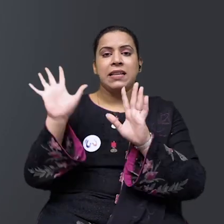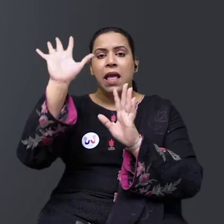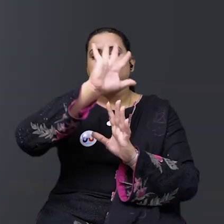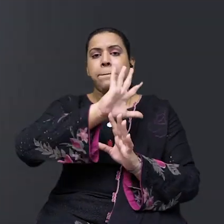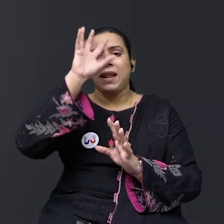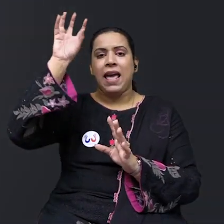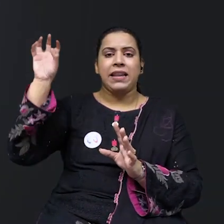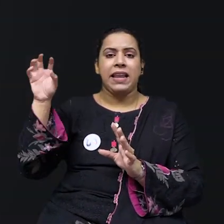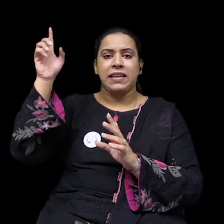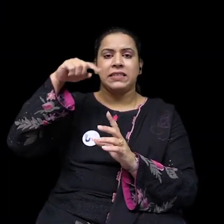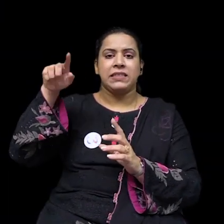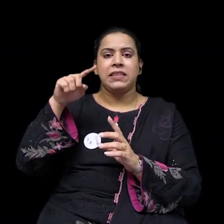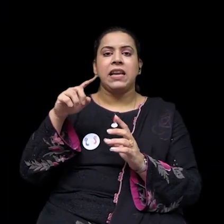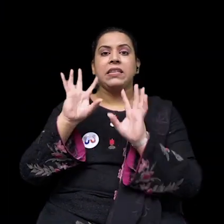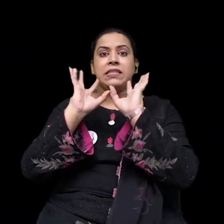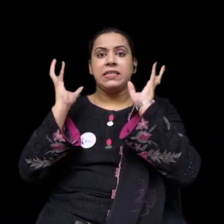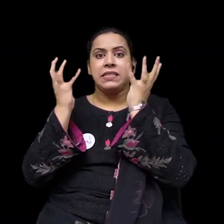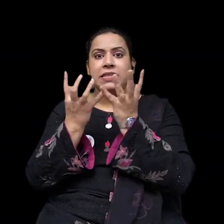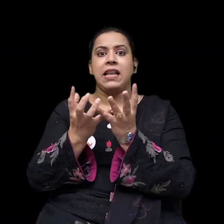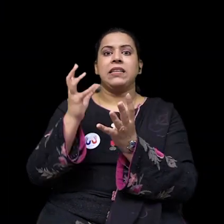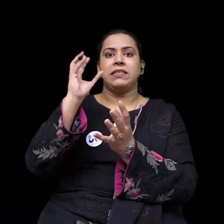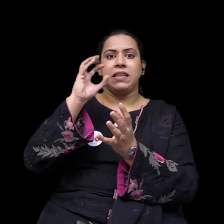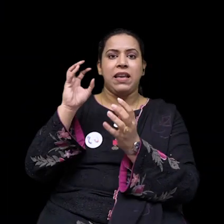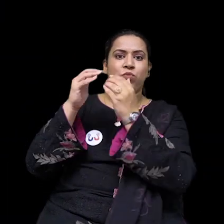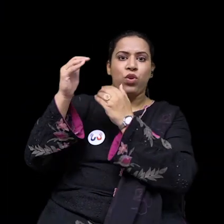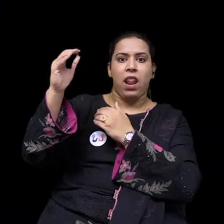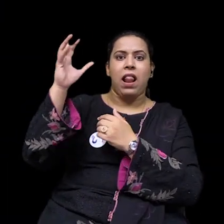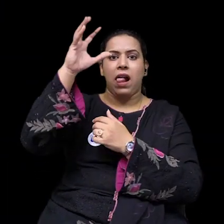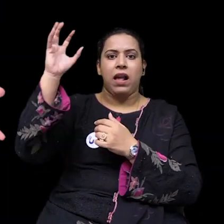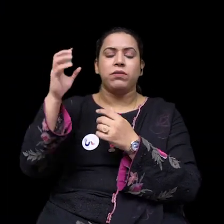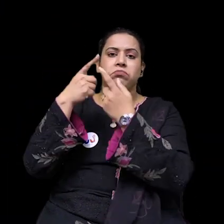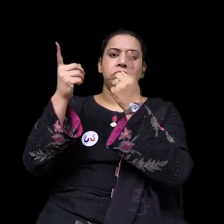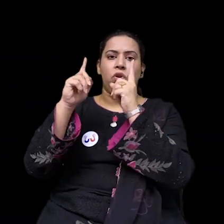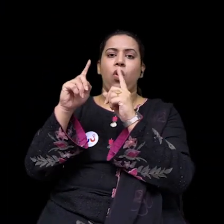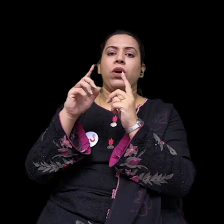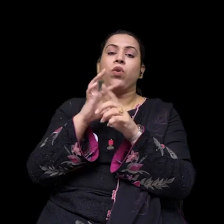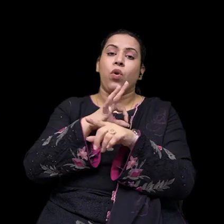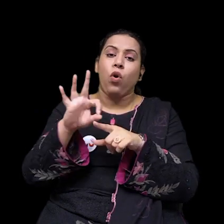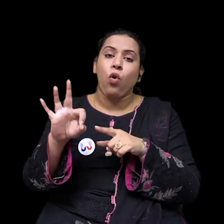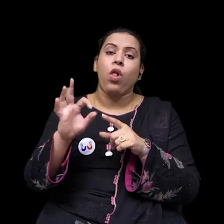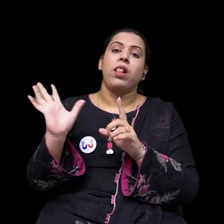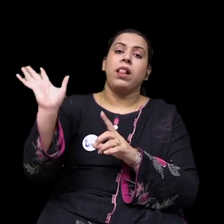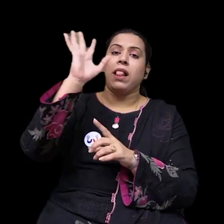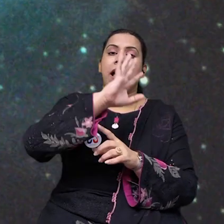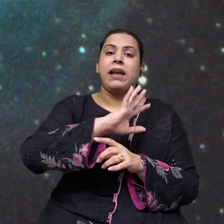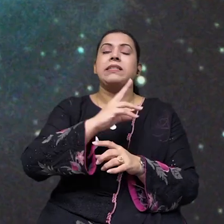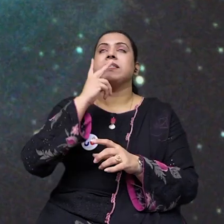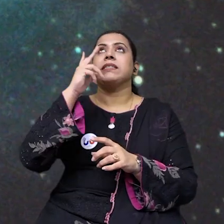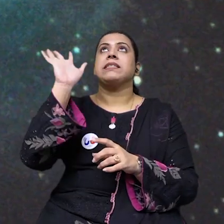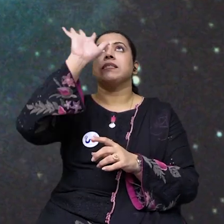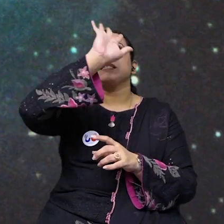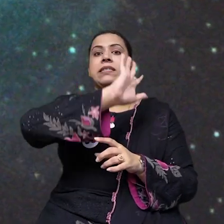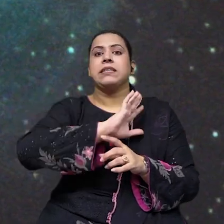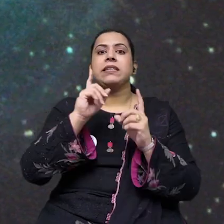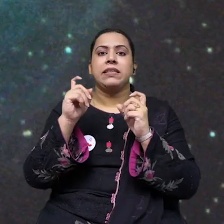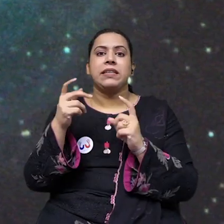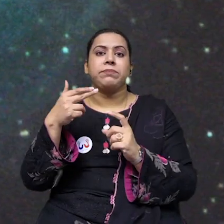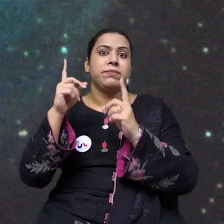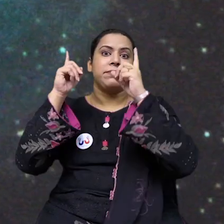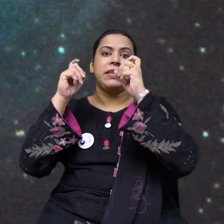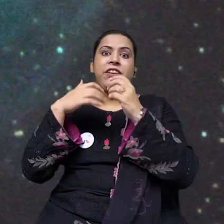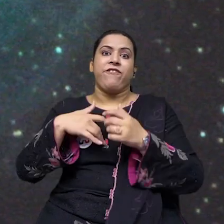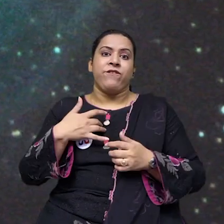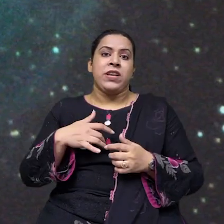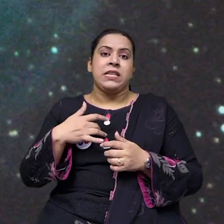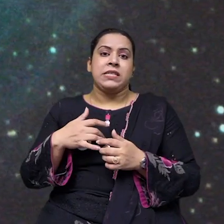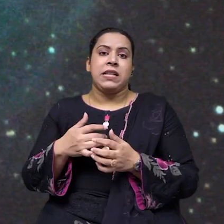planets and galaxies, nebulae, basically the whole night sky, it just,